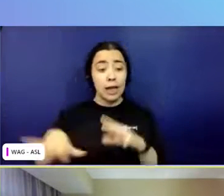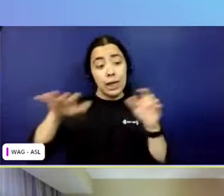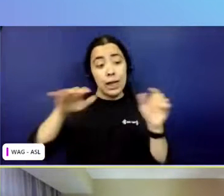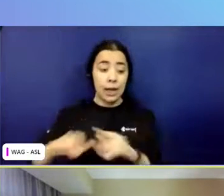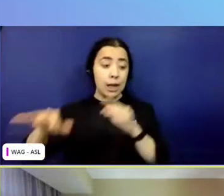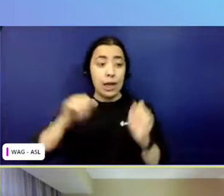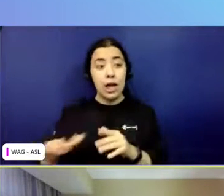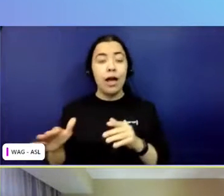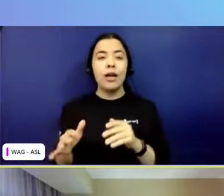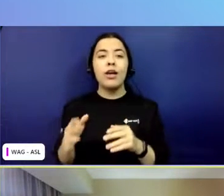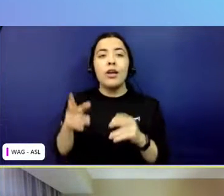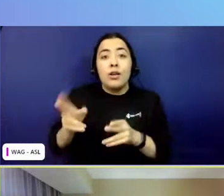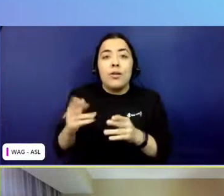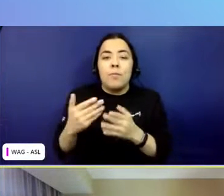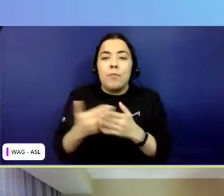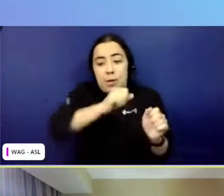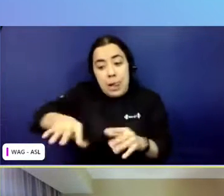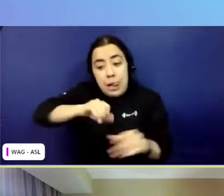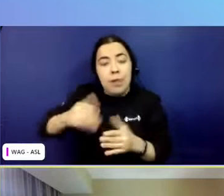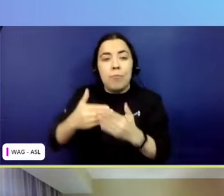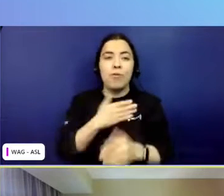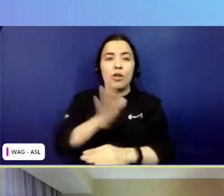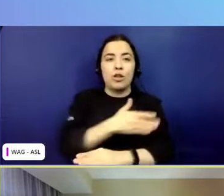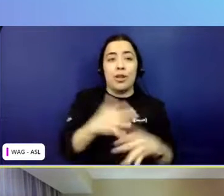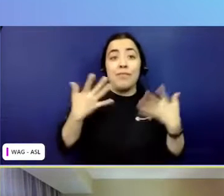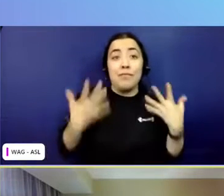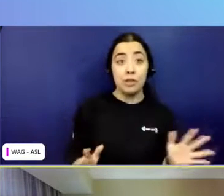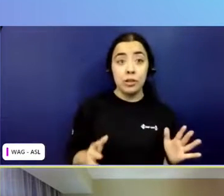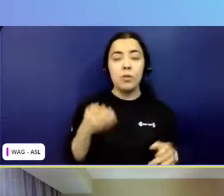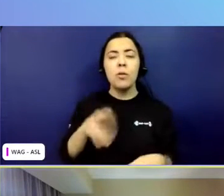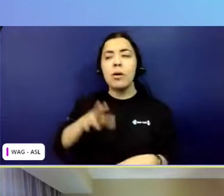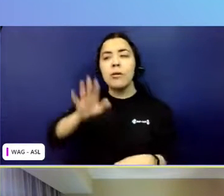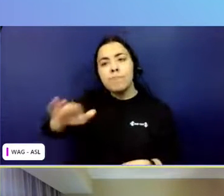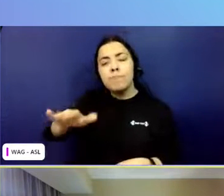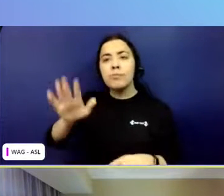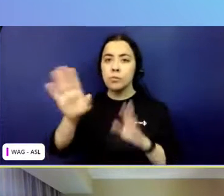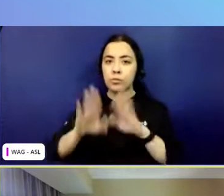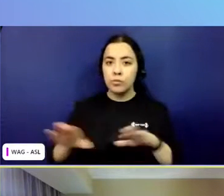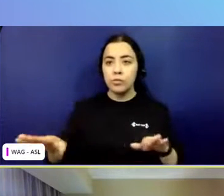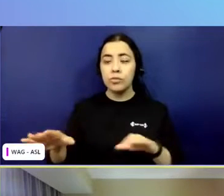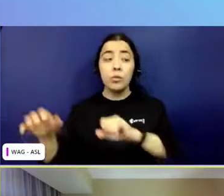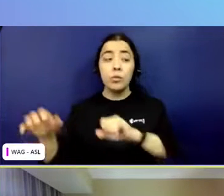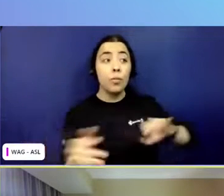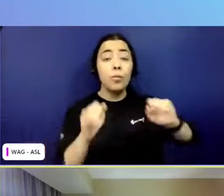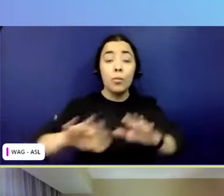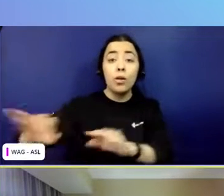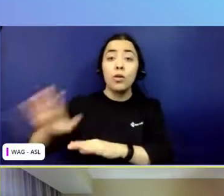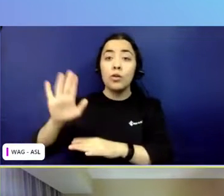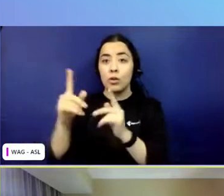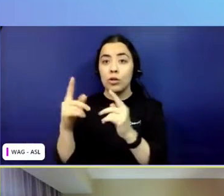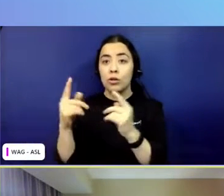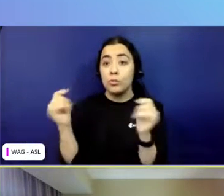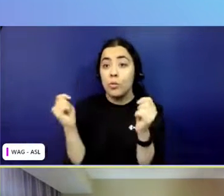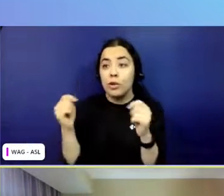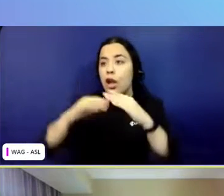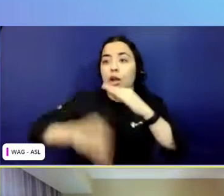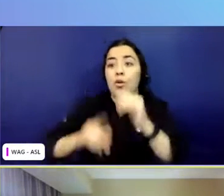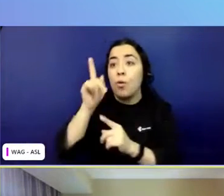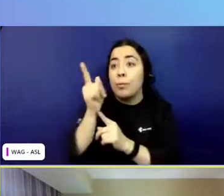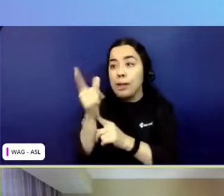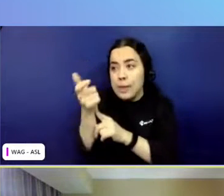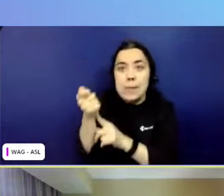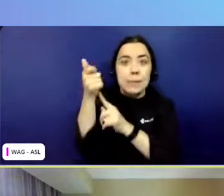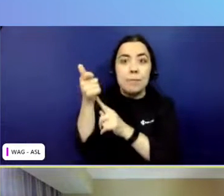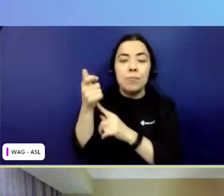the song ends? Or how about asking the kids to put away all their toys in a minute? Or my